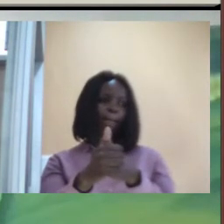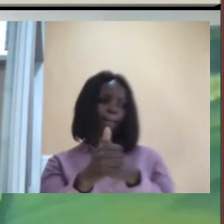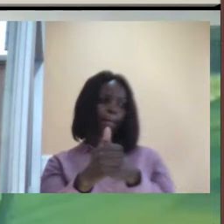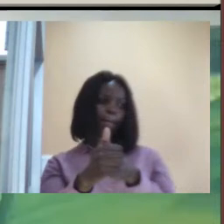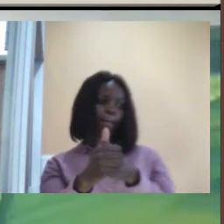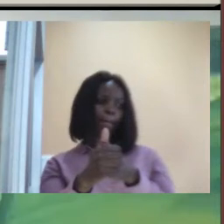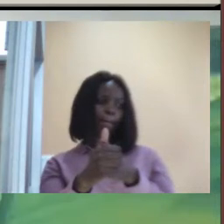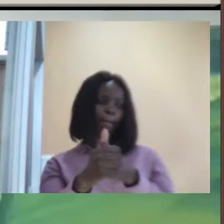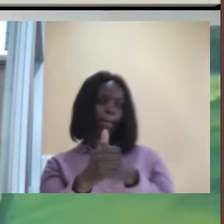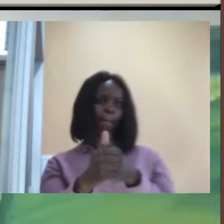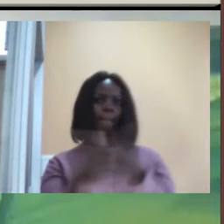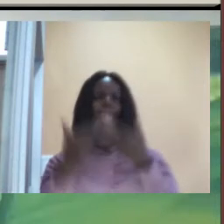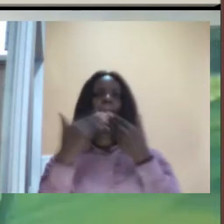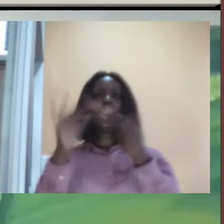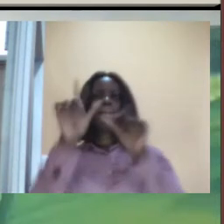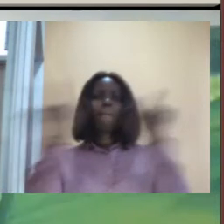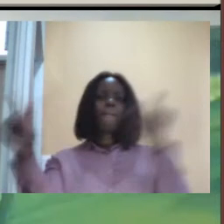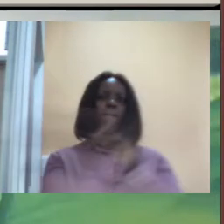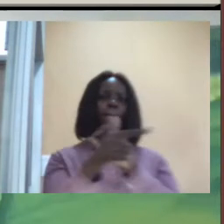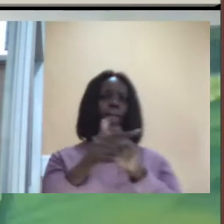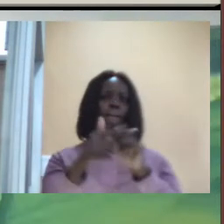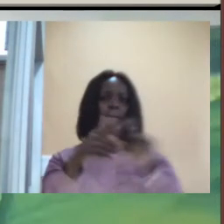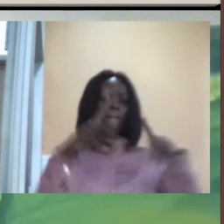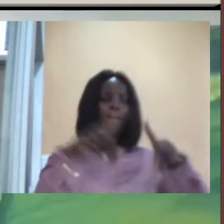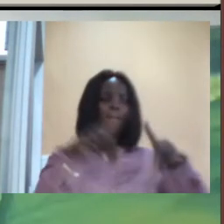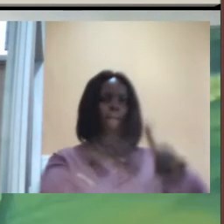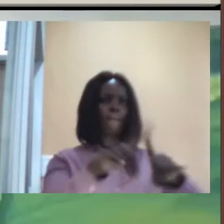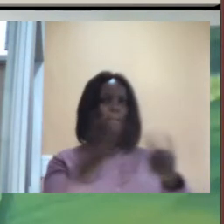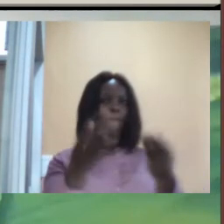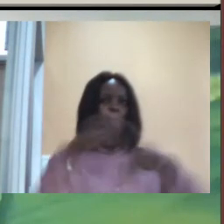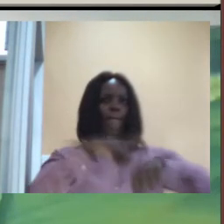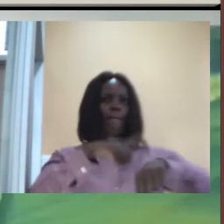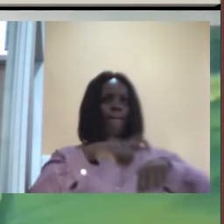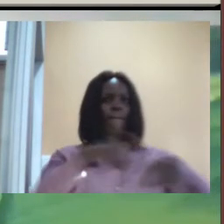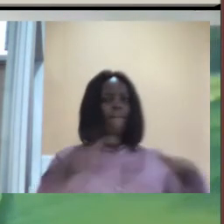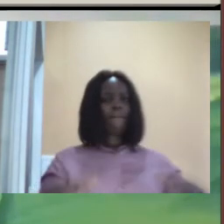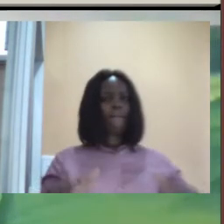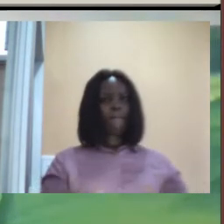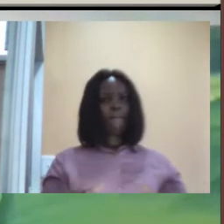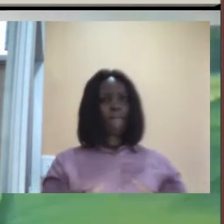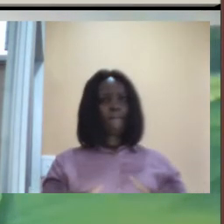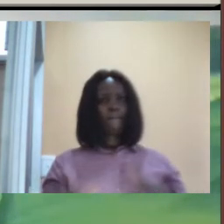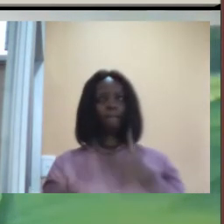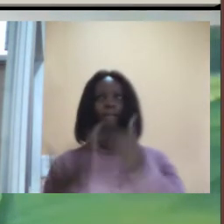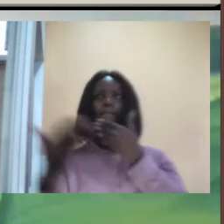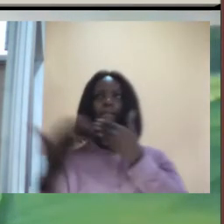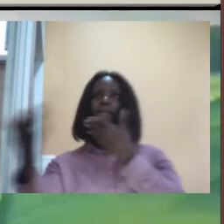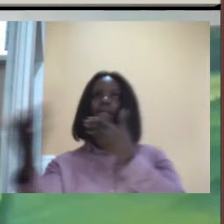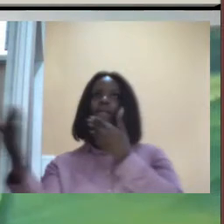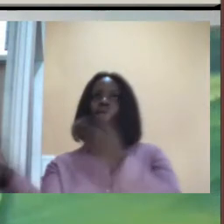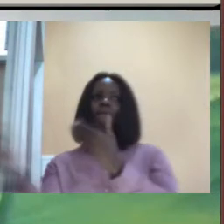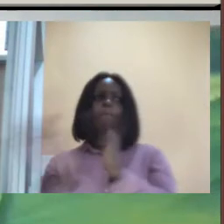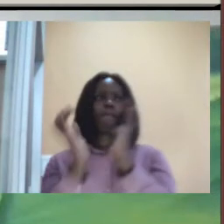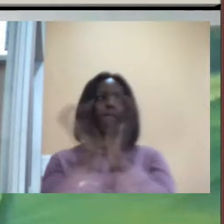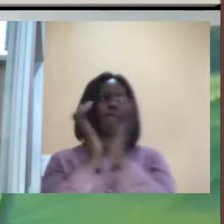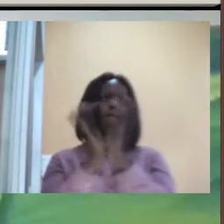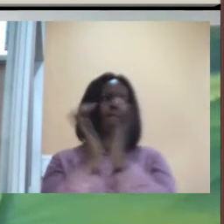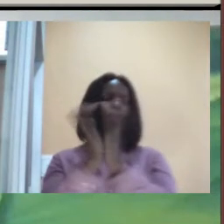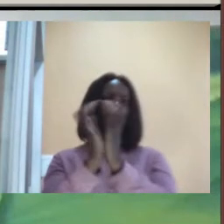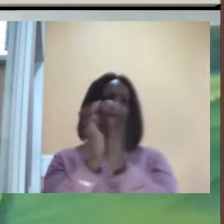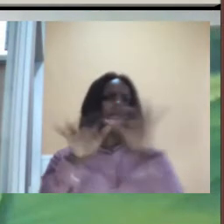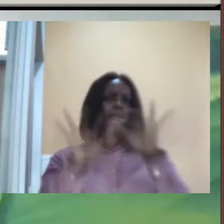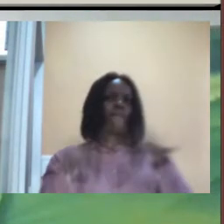to thank all of you, Chairperson, with the opportunity to thank the members of the legislature